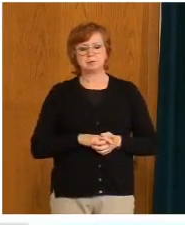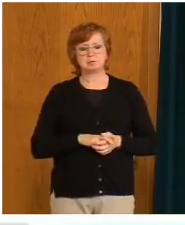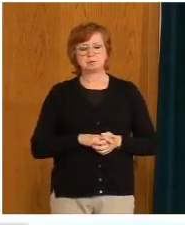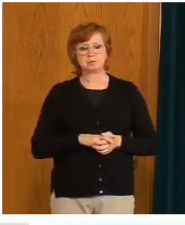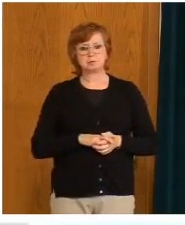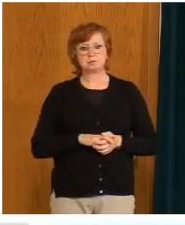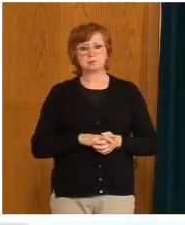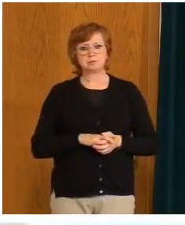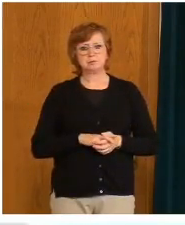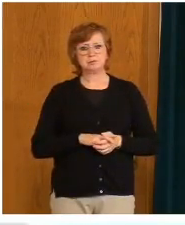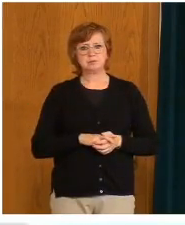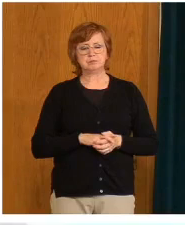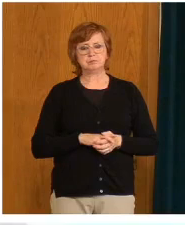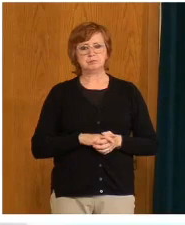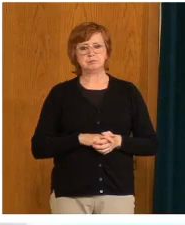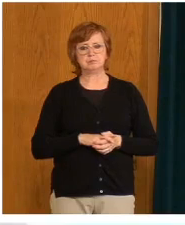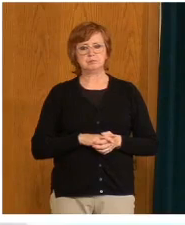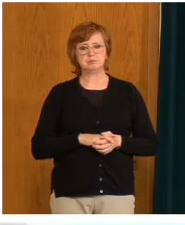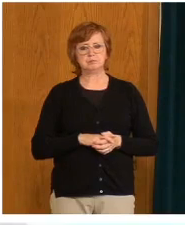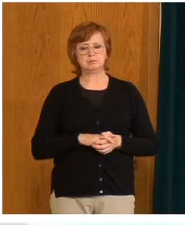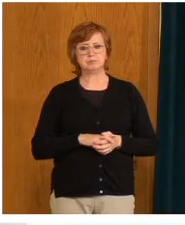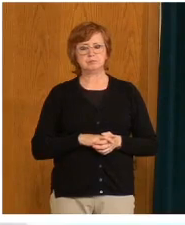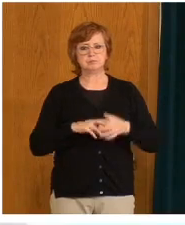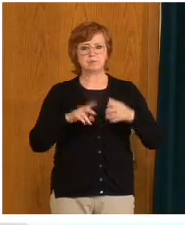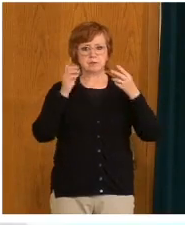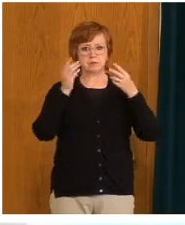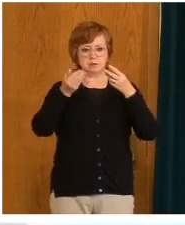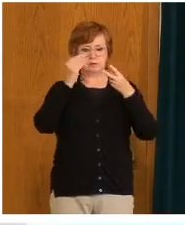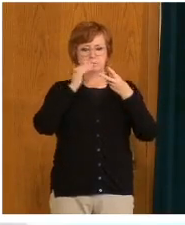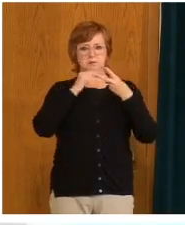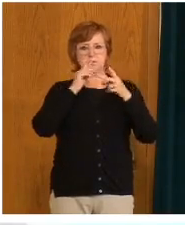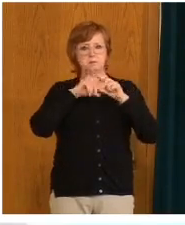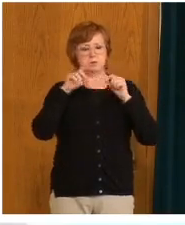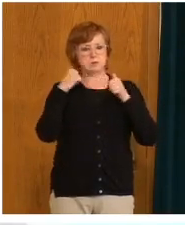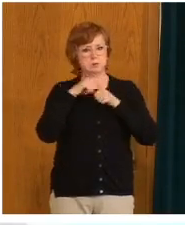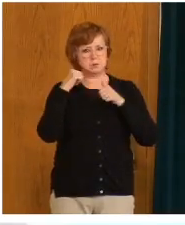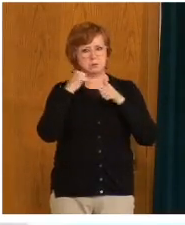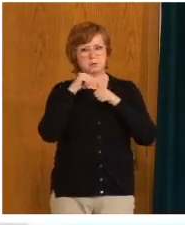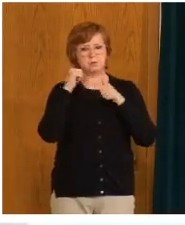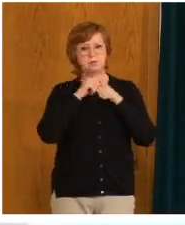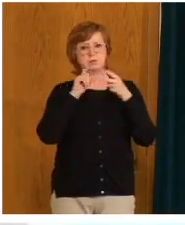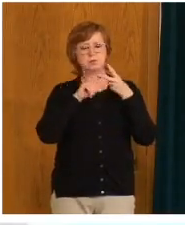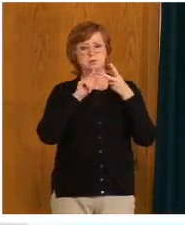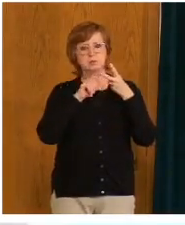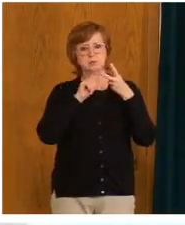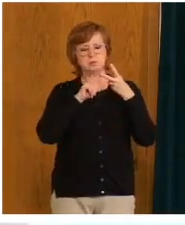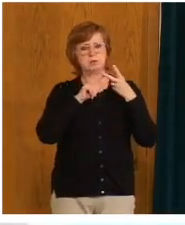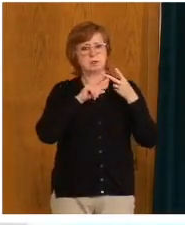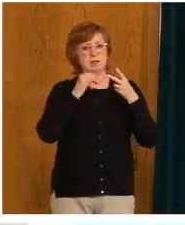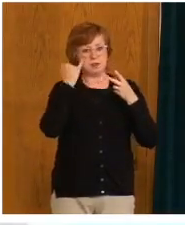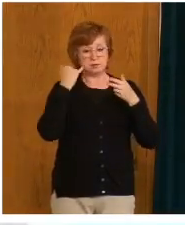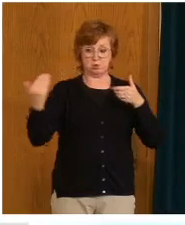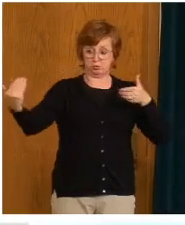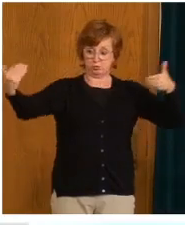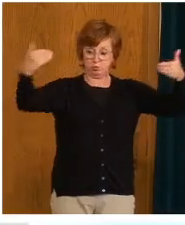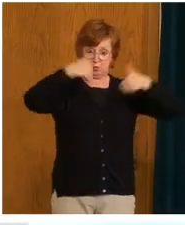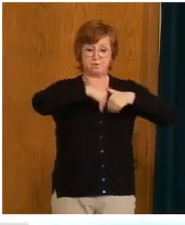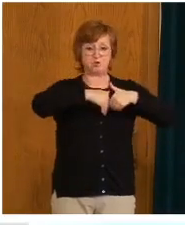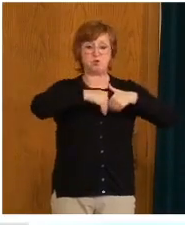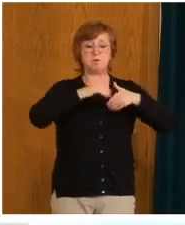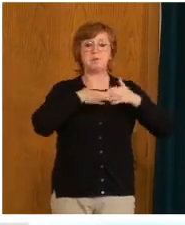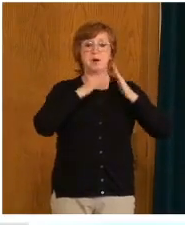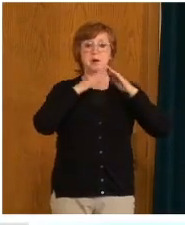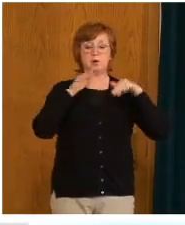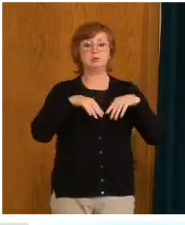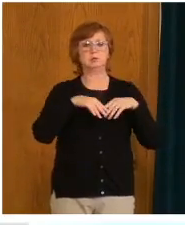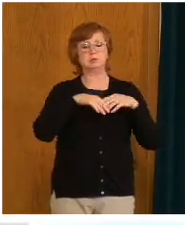but ideally, having that discussion, no one should have any symptoms. Preferably, everyone should be vaccinated, 12 and over, if that's possible.